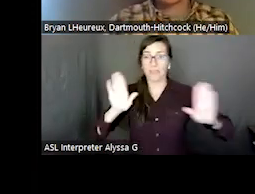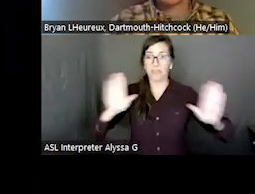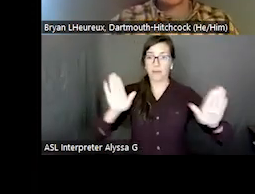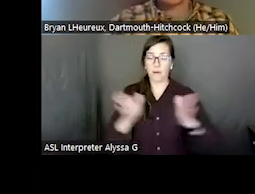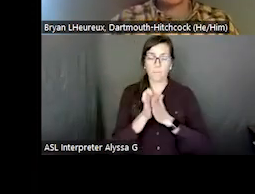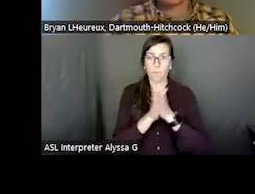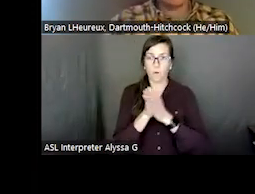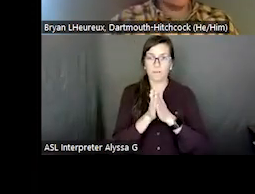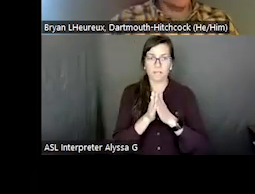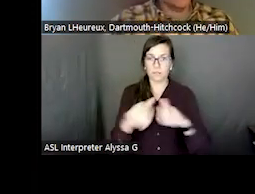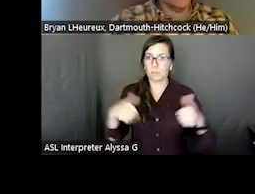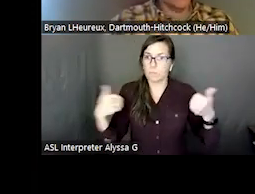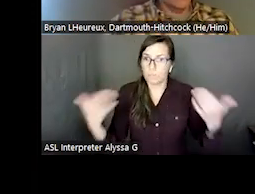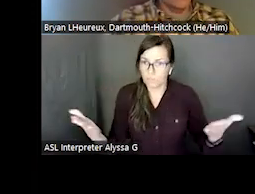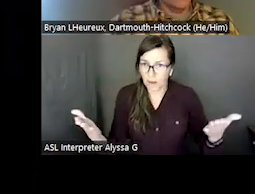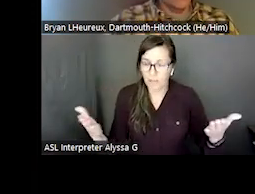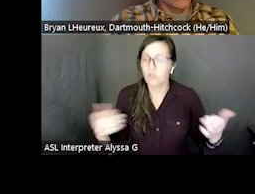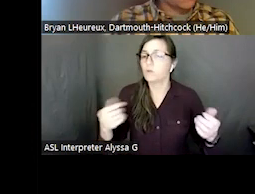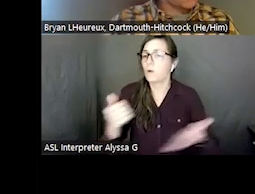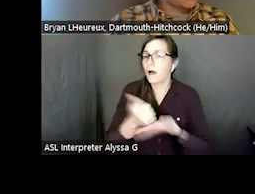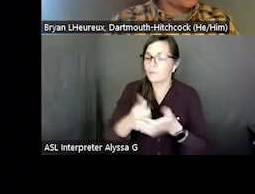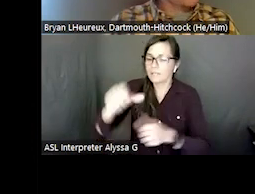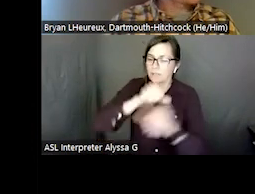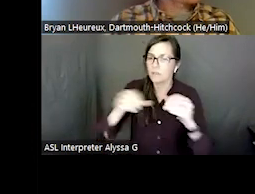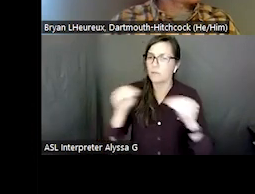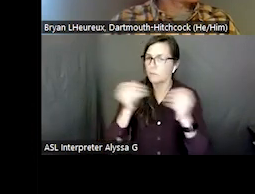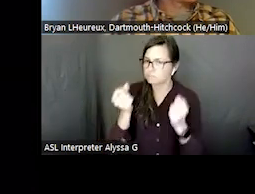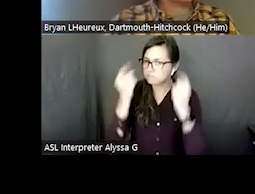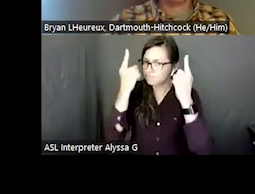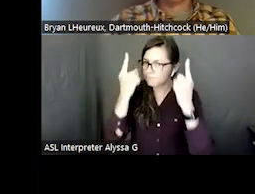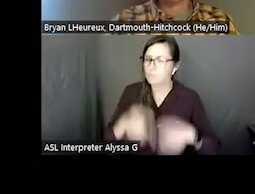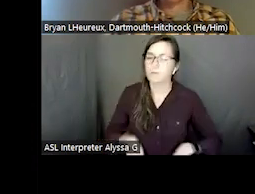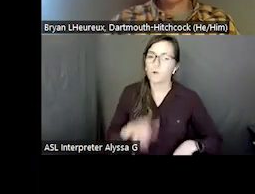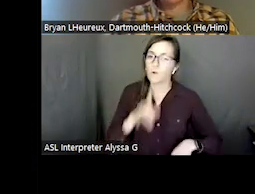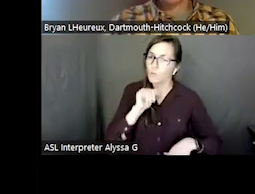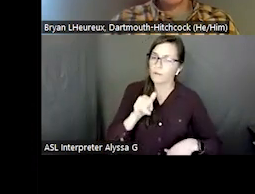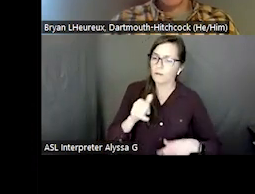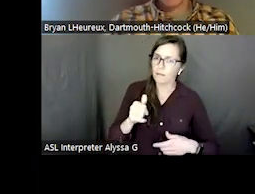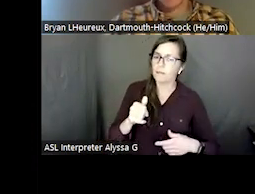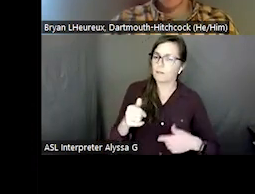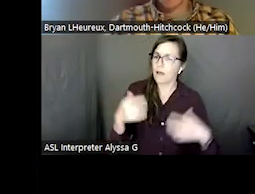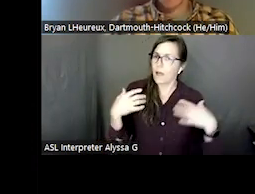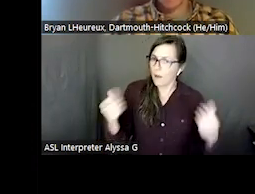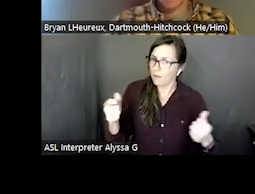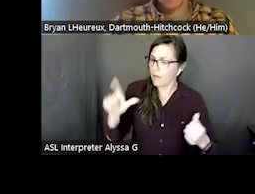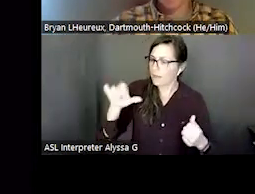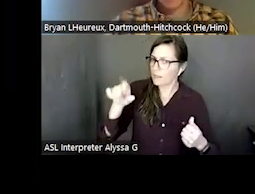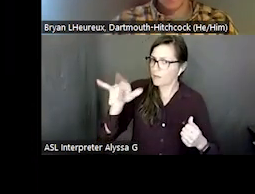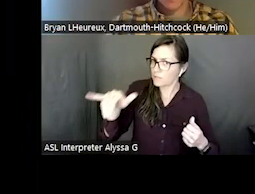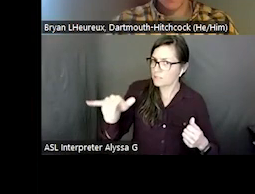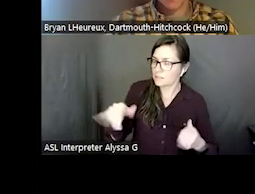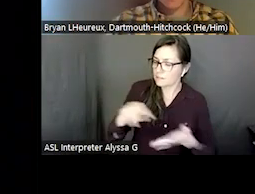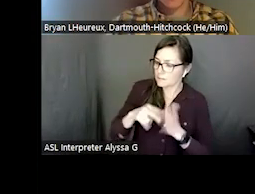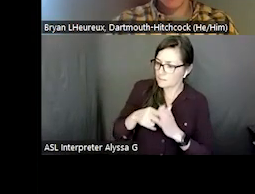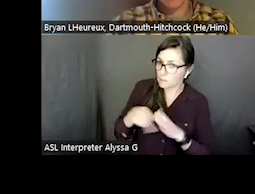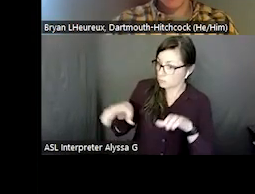improve the communication and understanding and get real health literacy, which is people doing what they need to do when they need to do